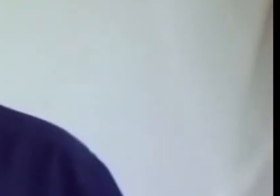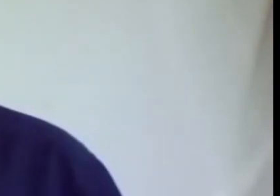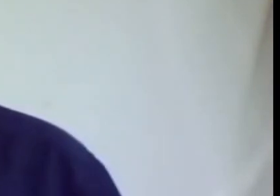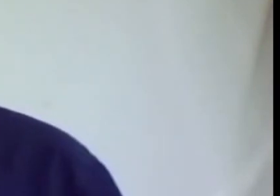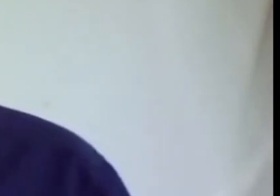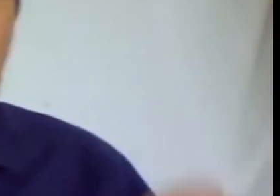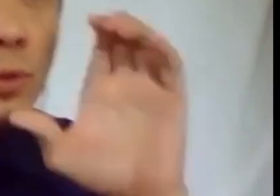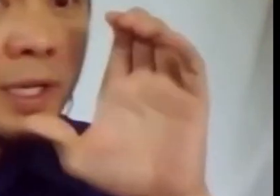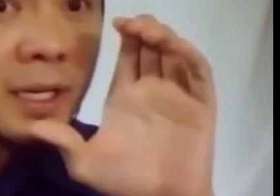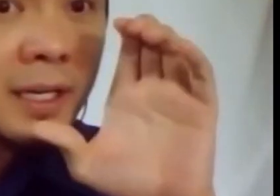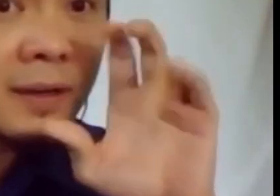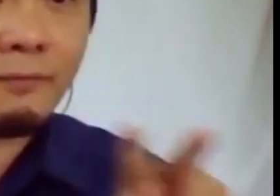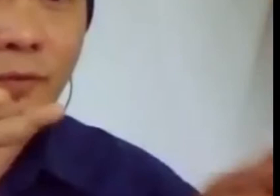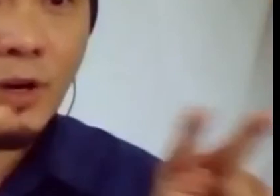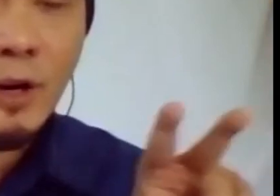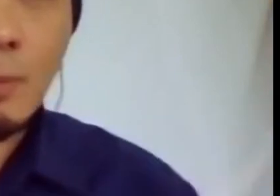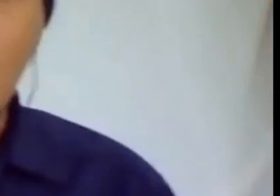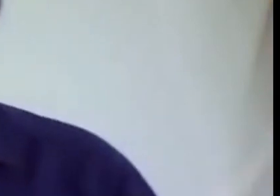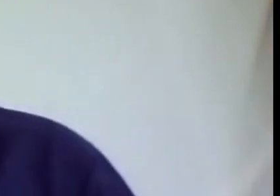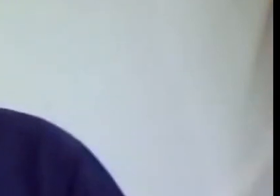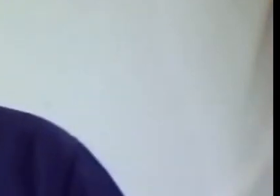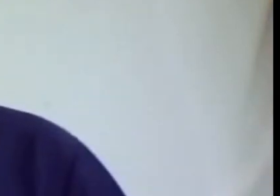Water. But